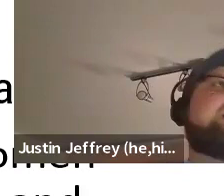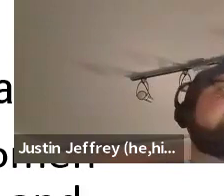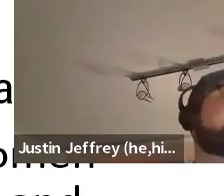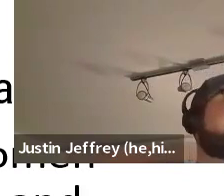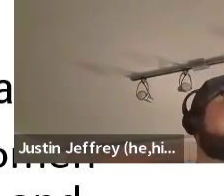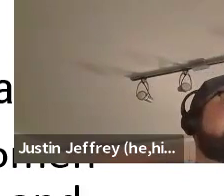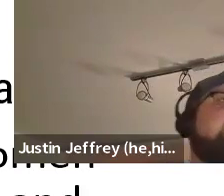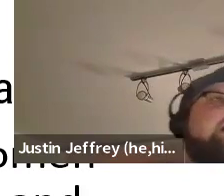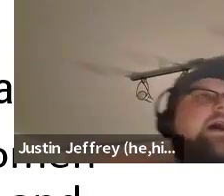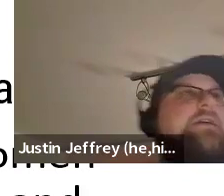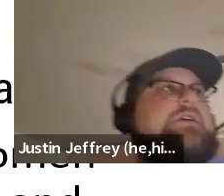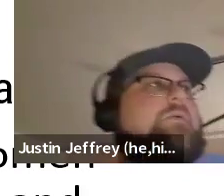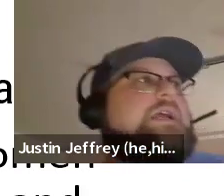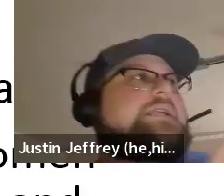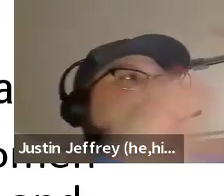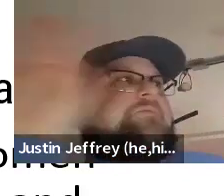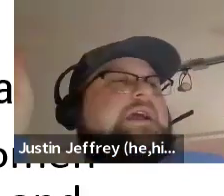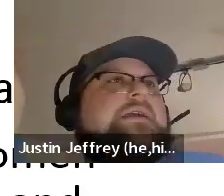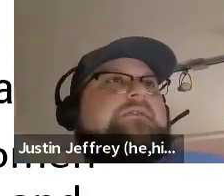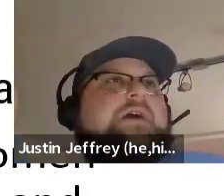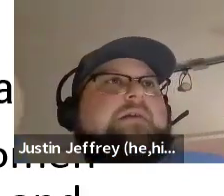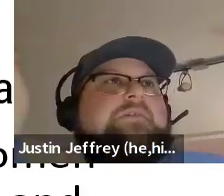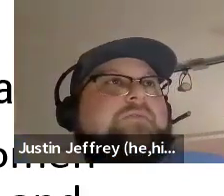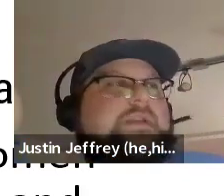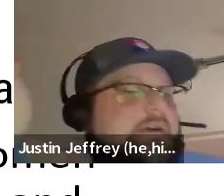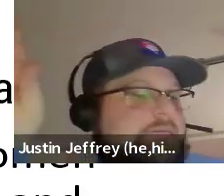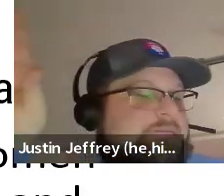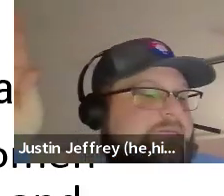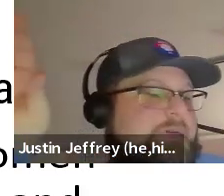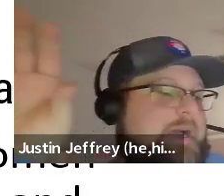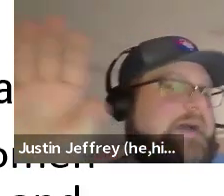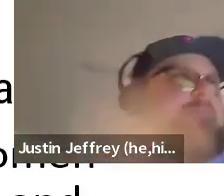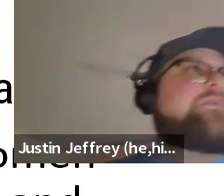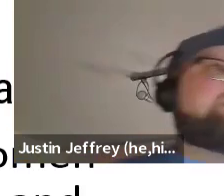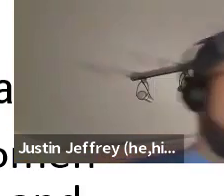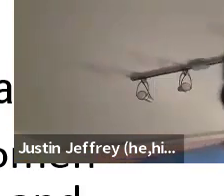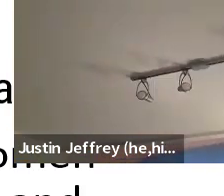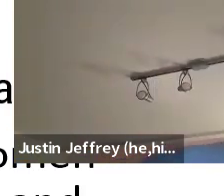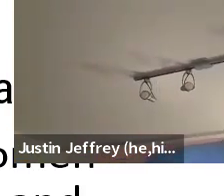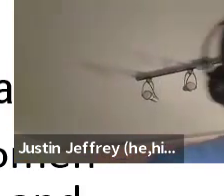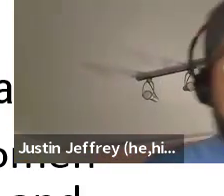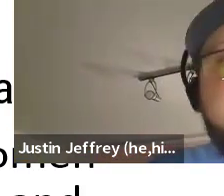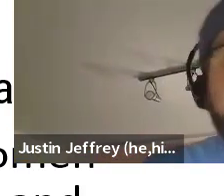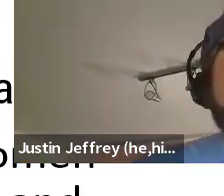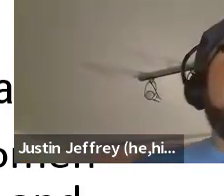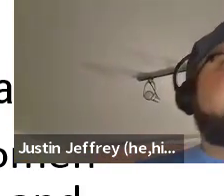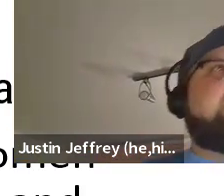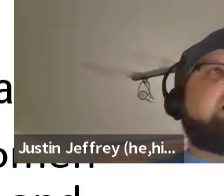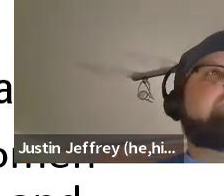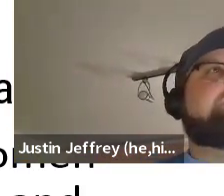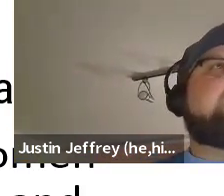All right. We're going to take a break from COVID here. We're going to talk about other